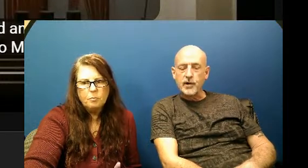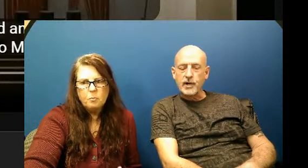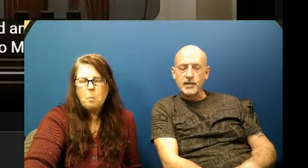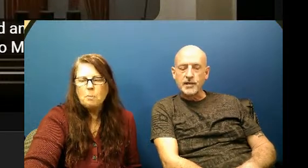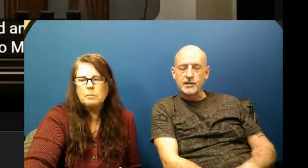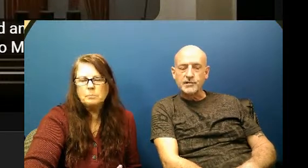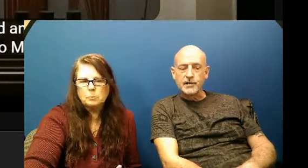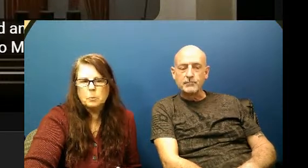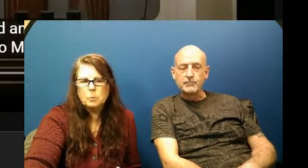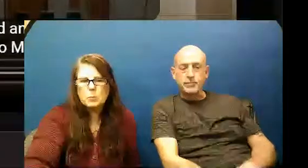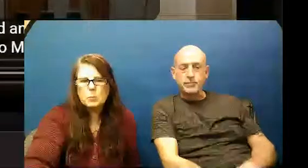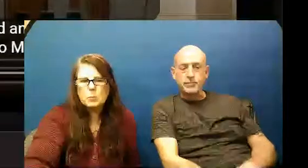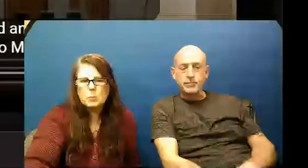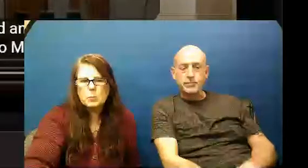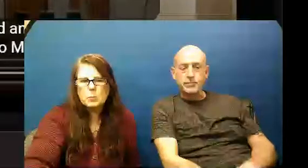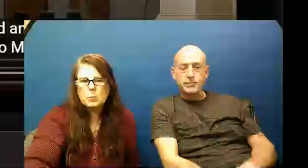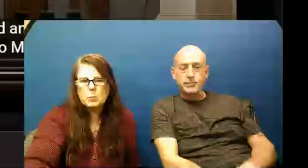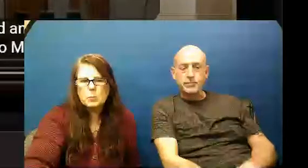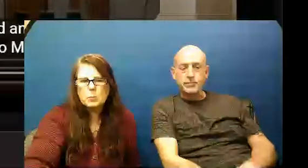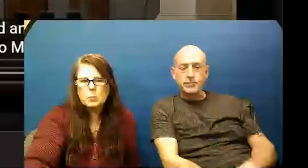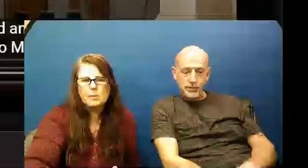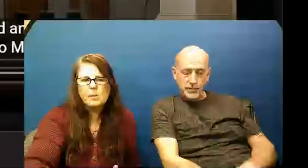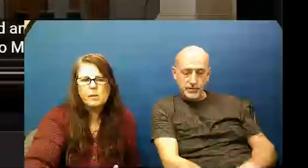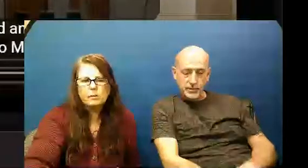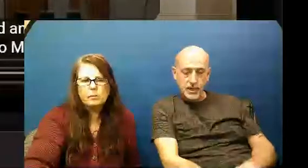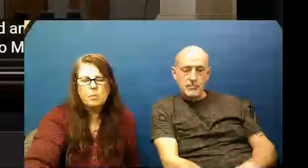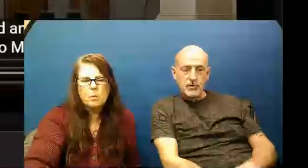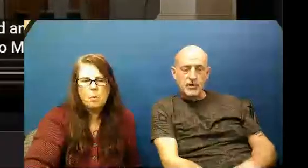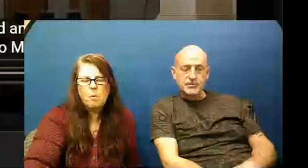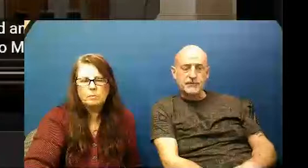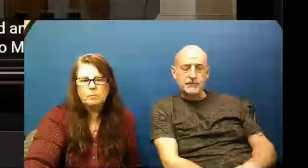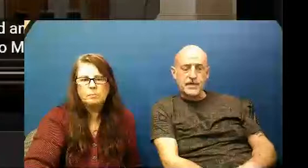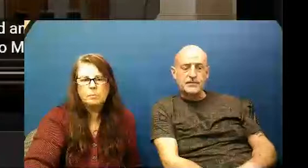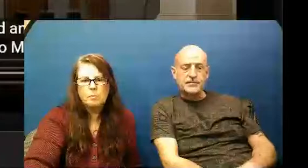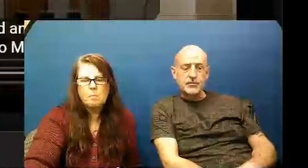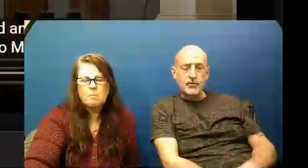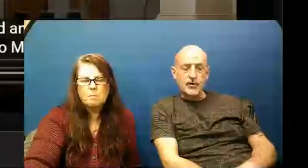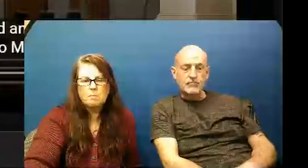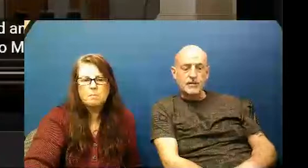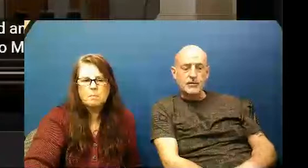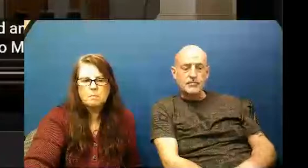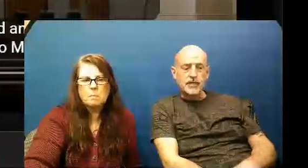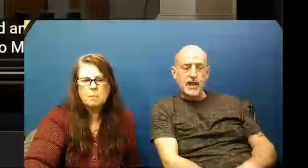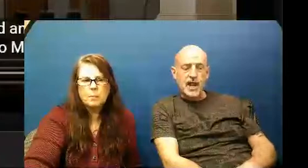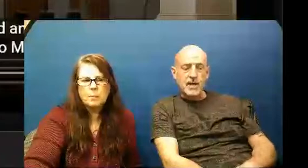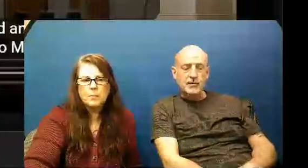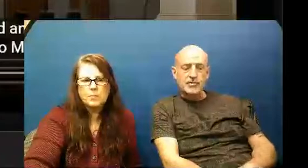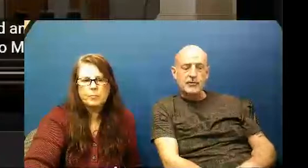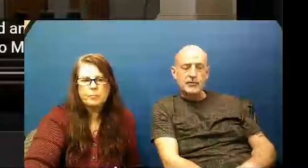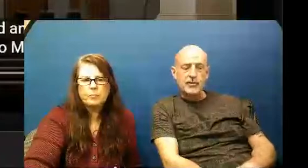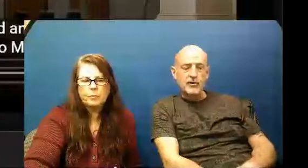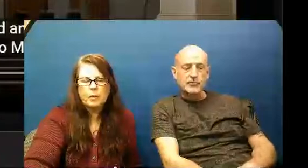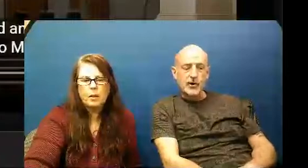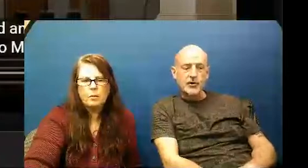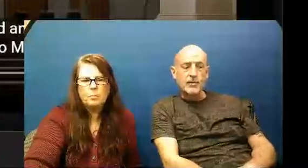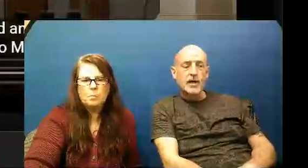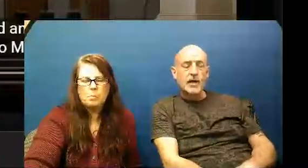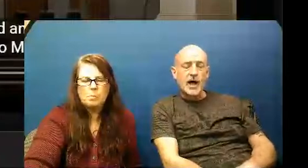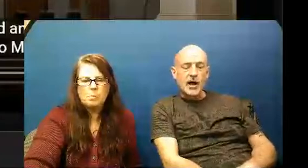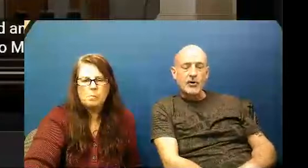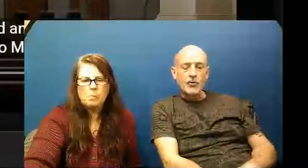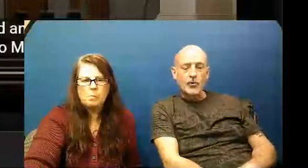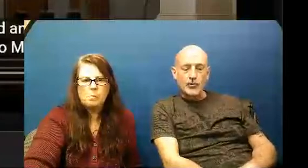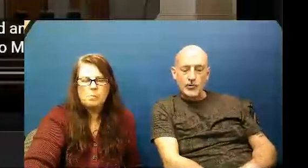is likely weighing in and saying, please don't make those arguments, because it defeats or that hampers our